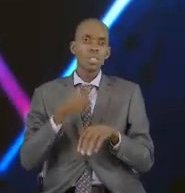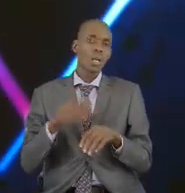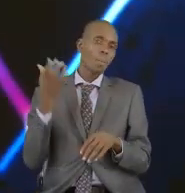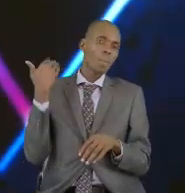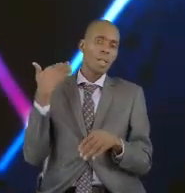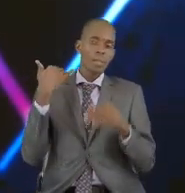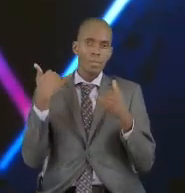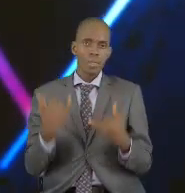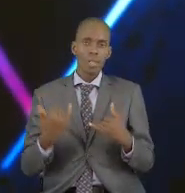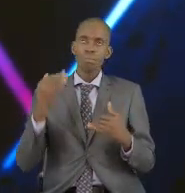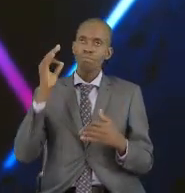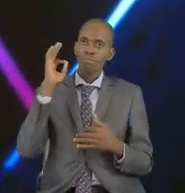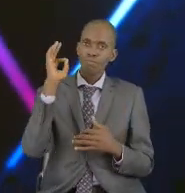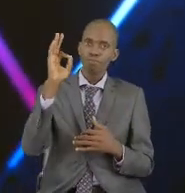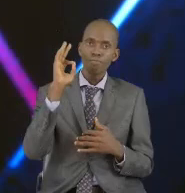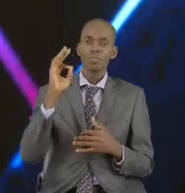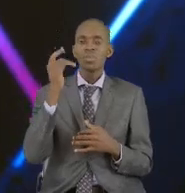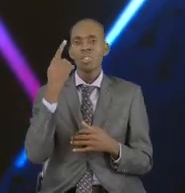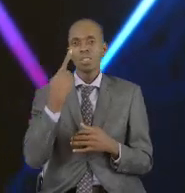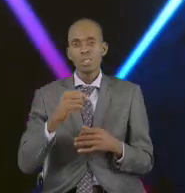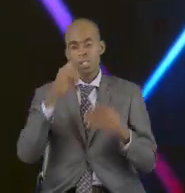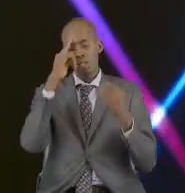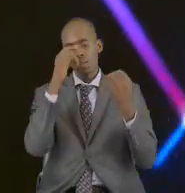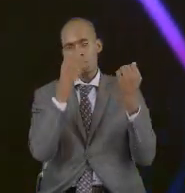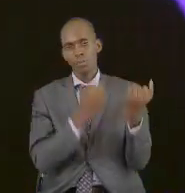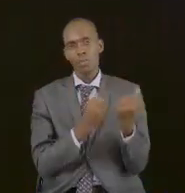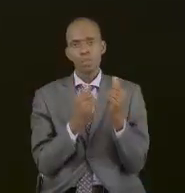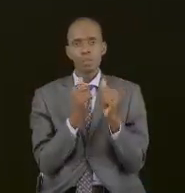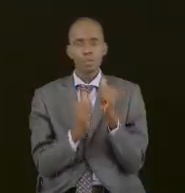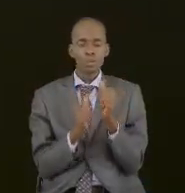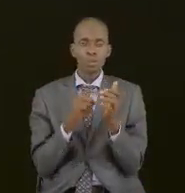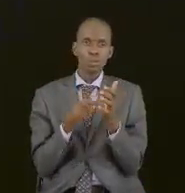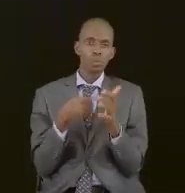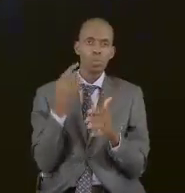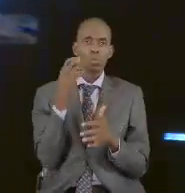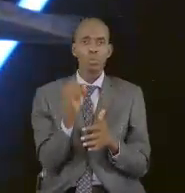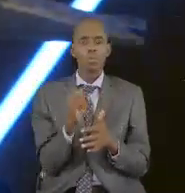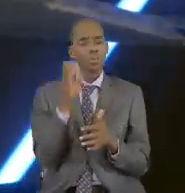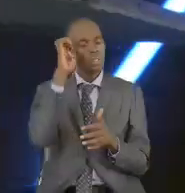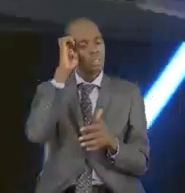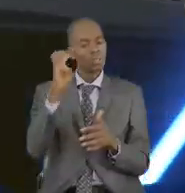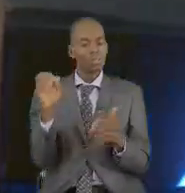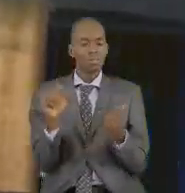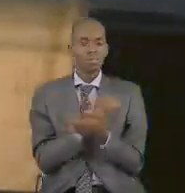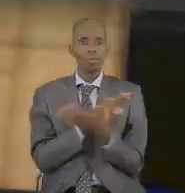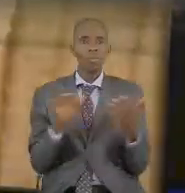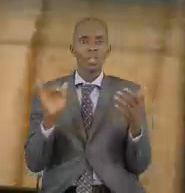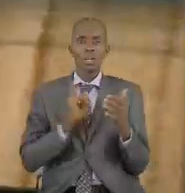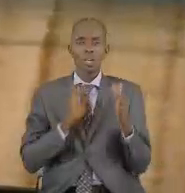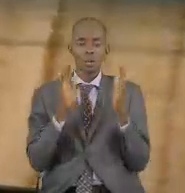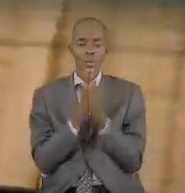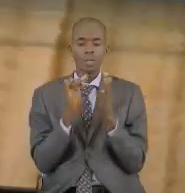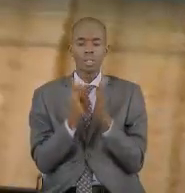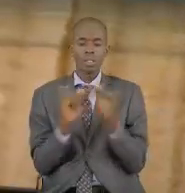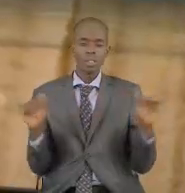now preaches the faith which once he destroyed. And I pray that same